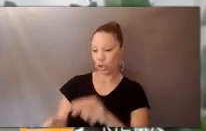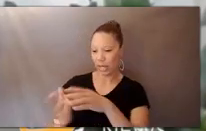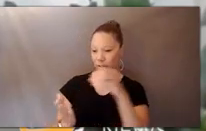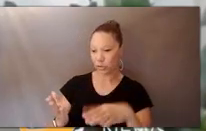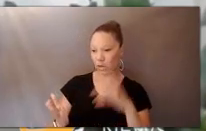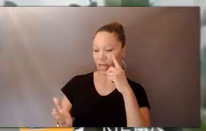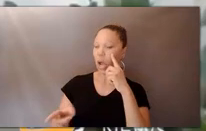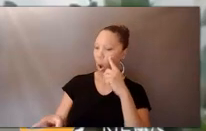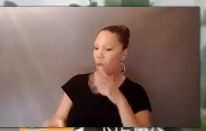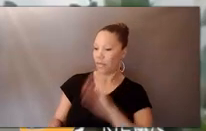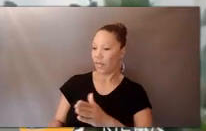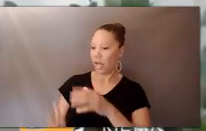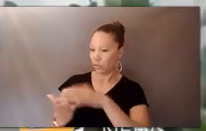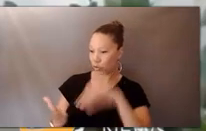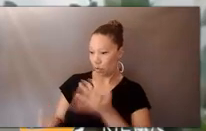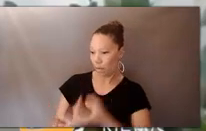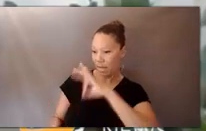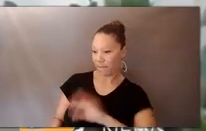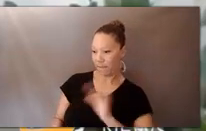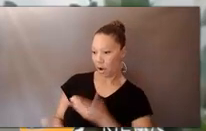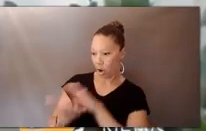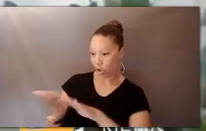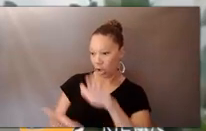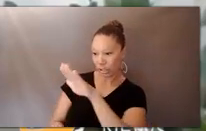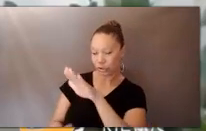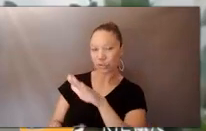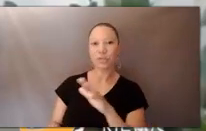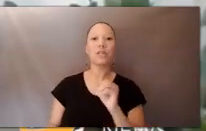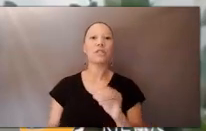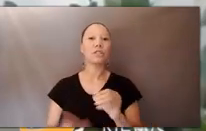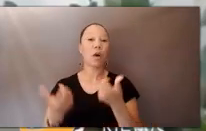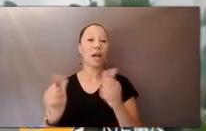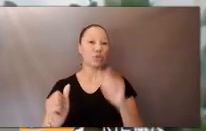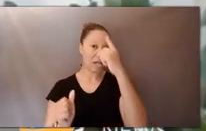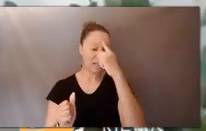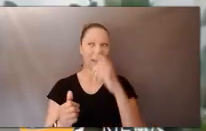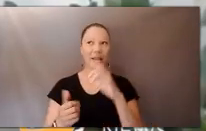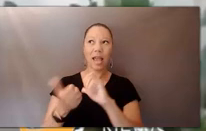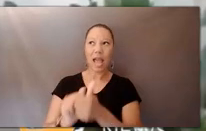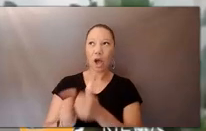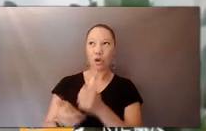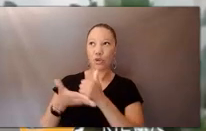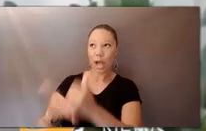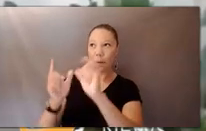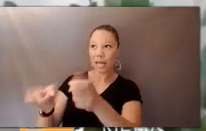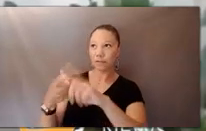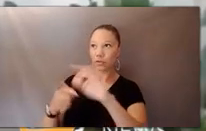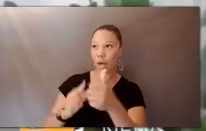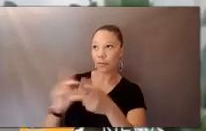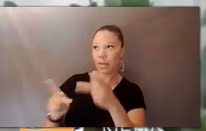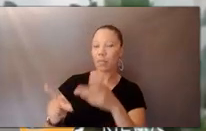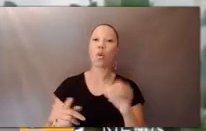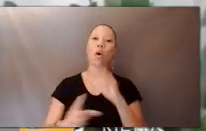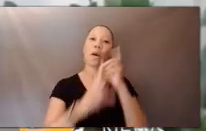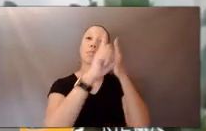something unique to our campus. So I just kind of try to think about the things that are either giving to others or are pursuing a passion.